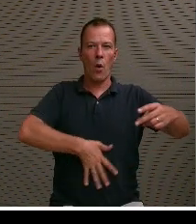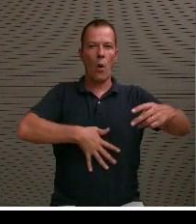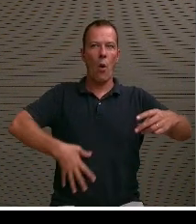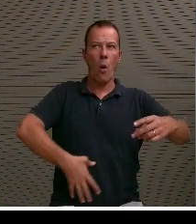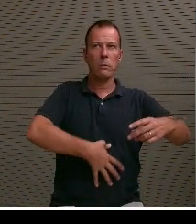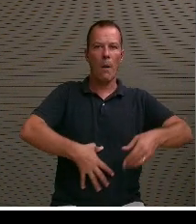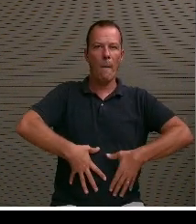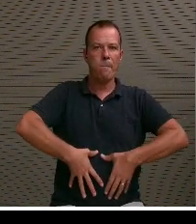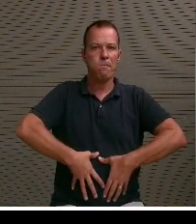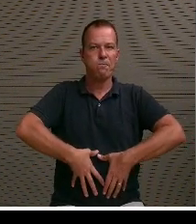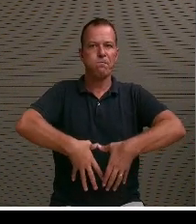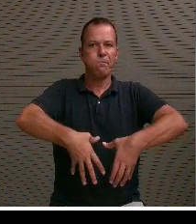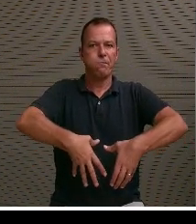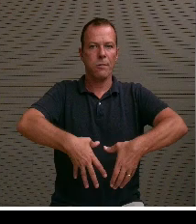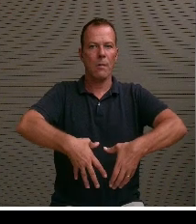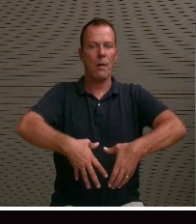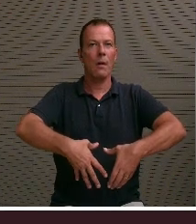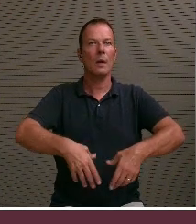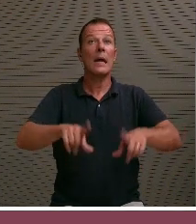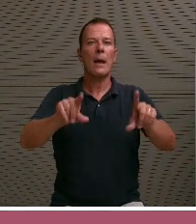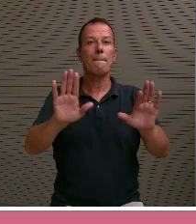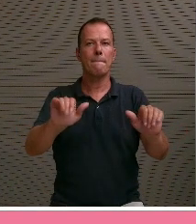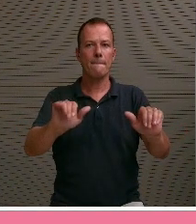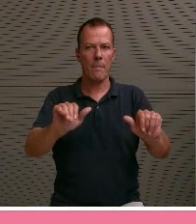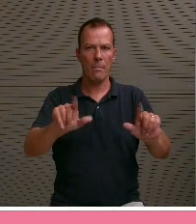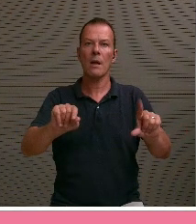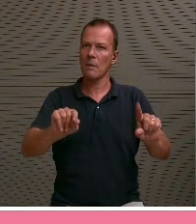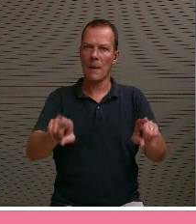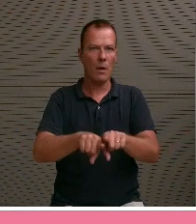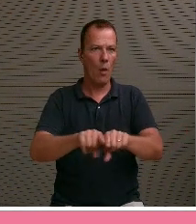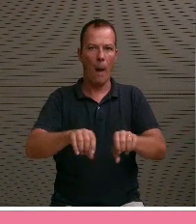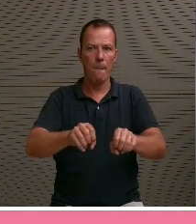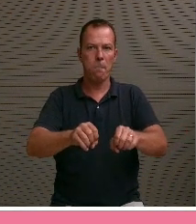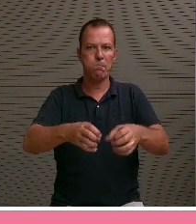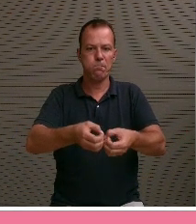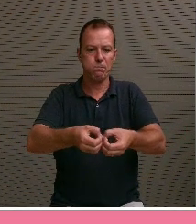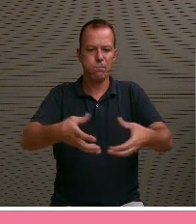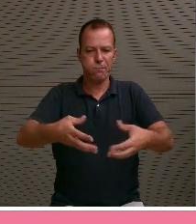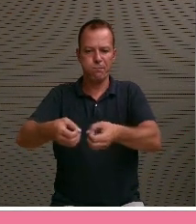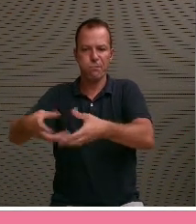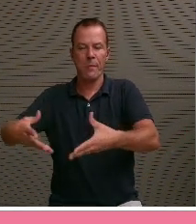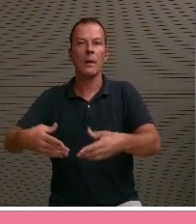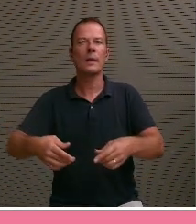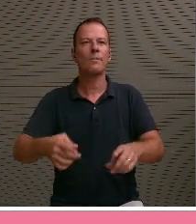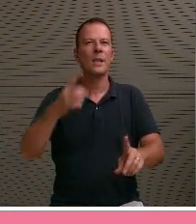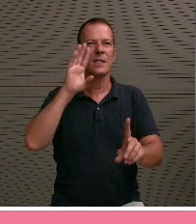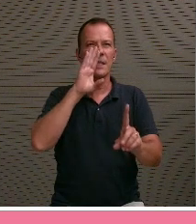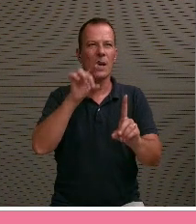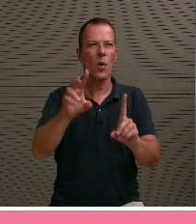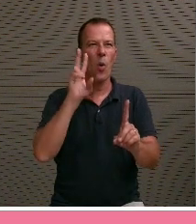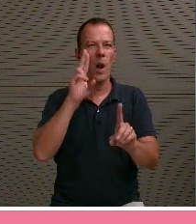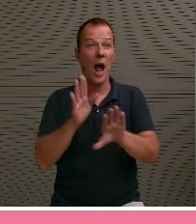swell. And they start with many wounds in the skin. Maybe if you look at the child that is on your